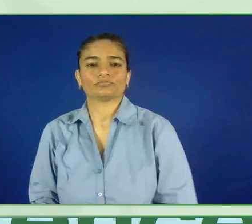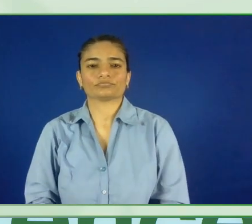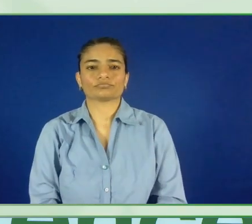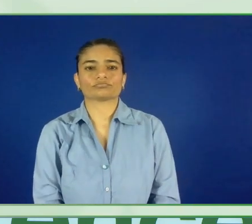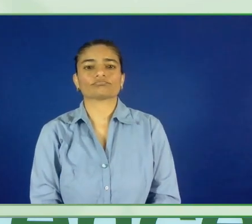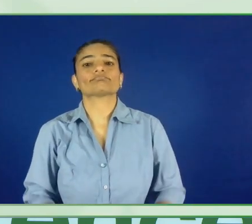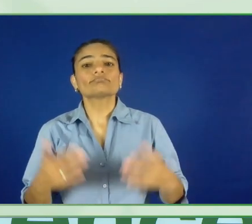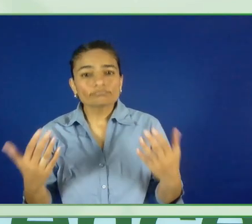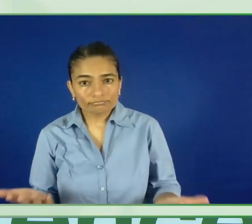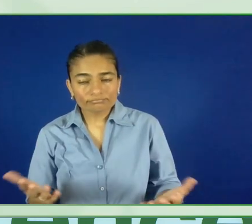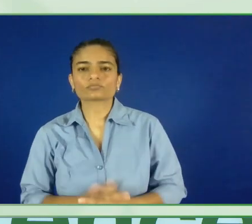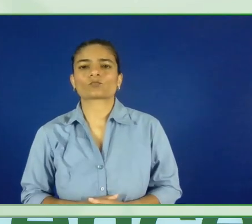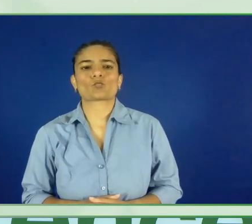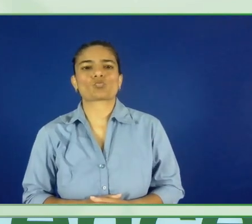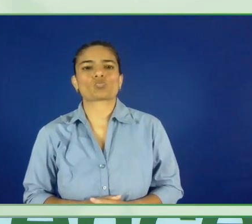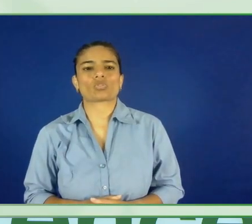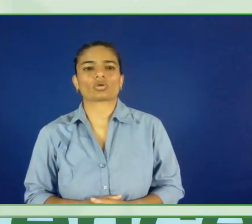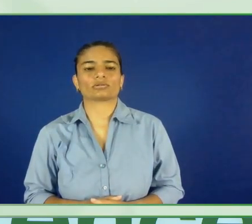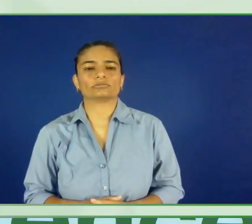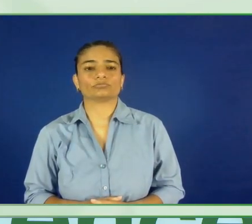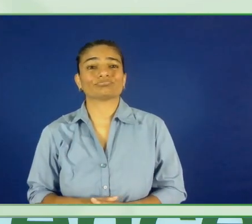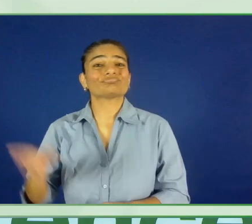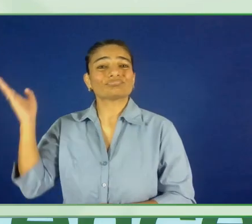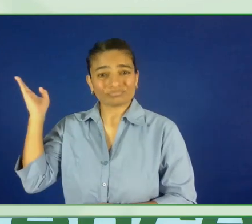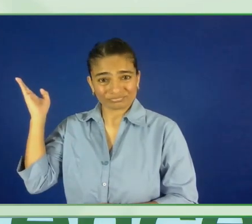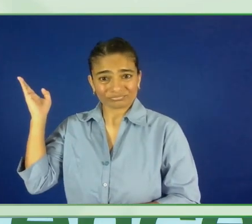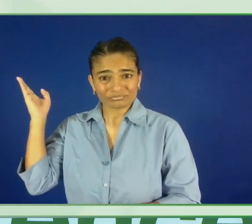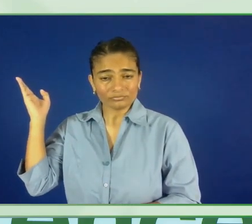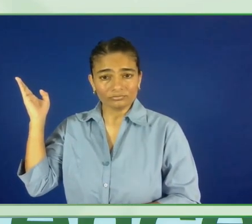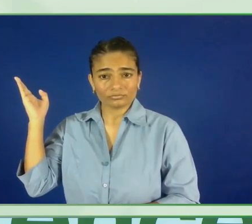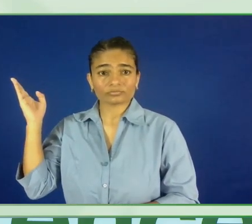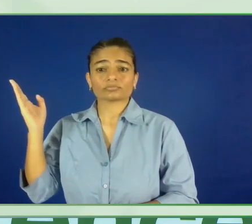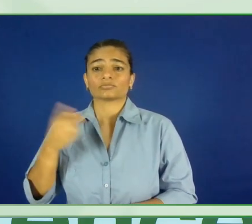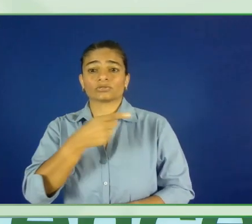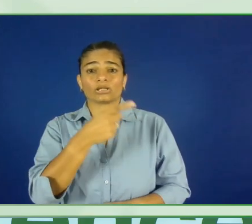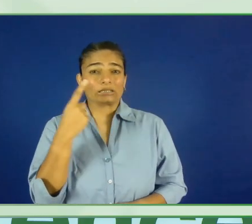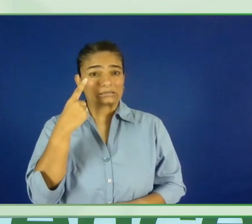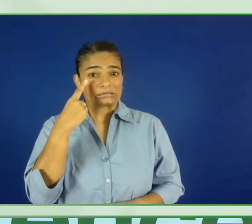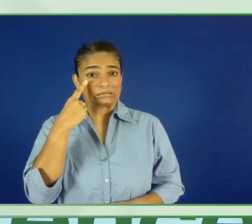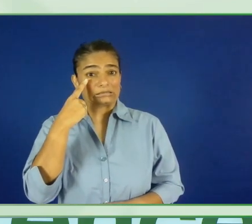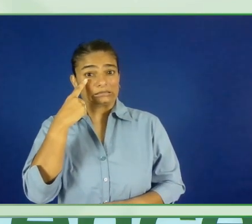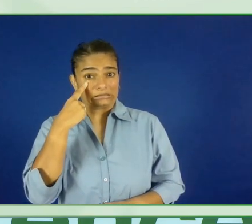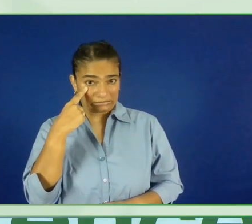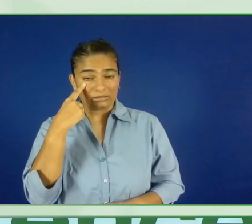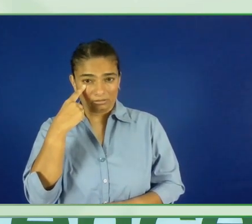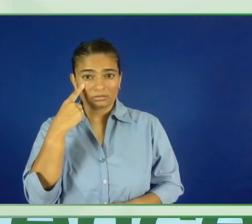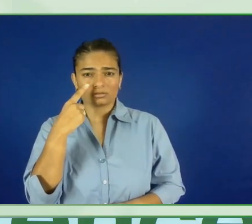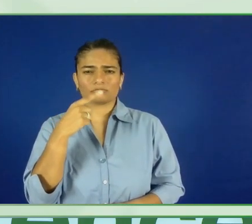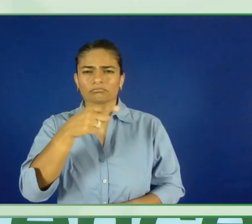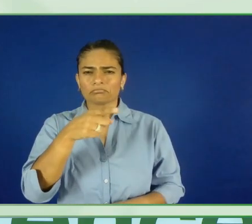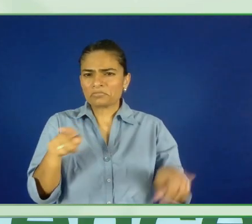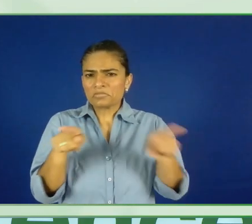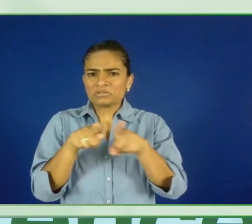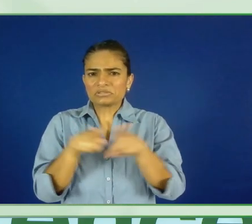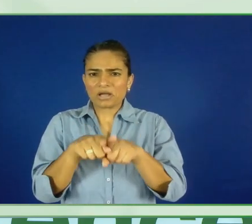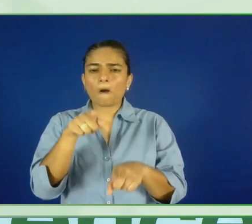here is again very similar to ChatGPT. You type in a question and you're